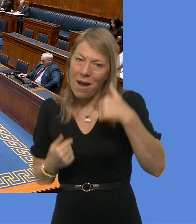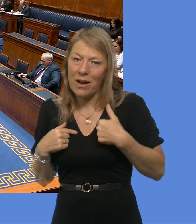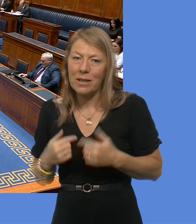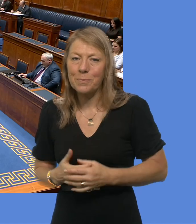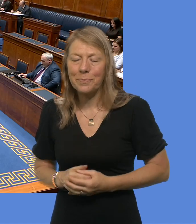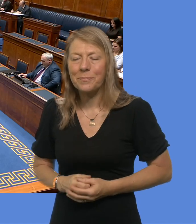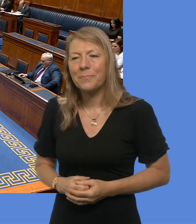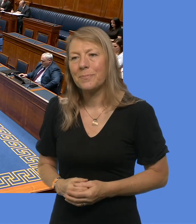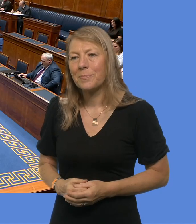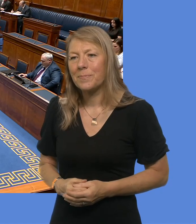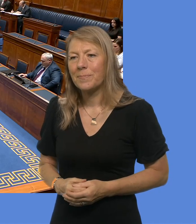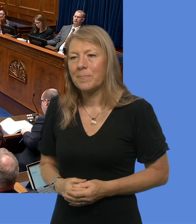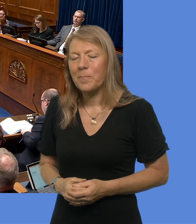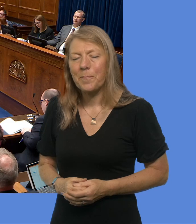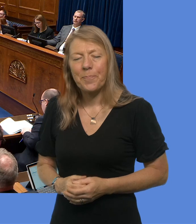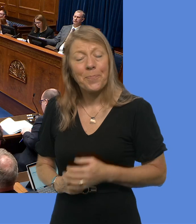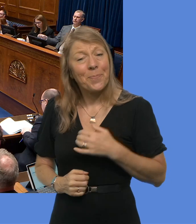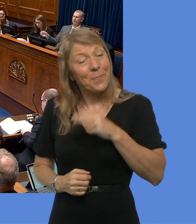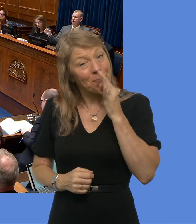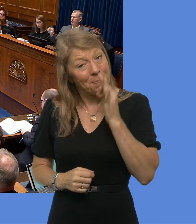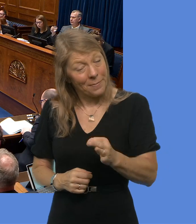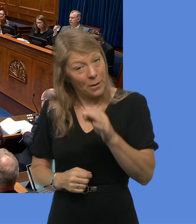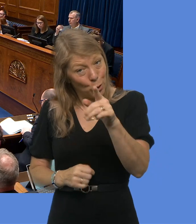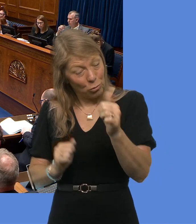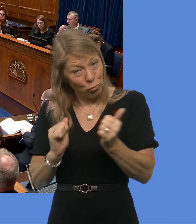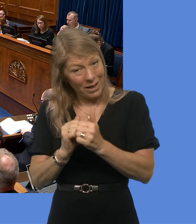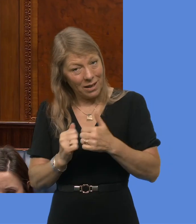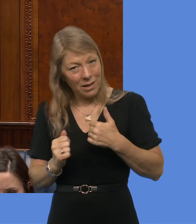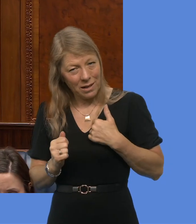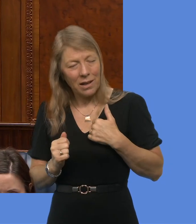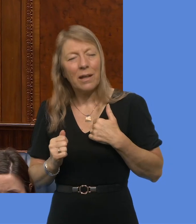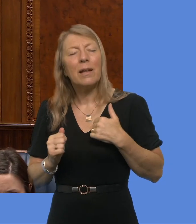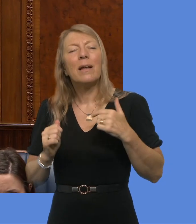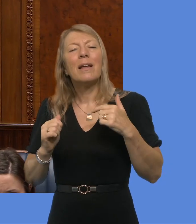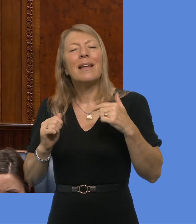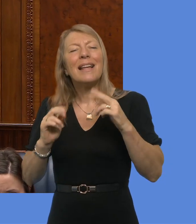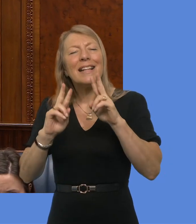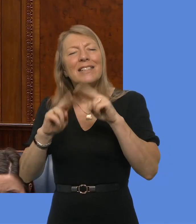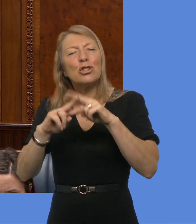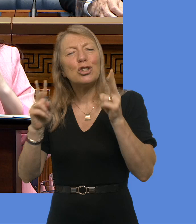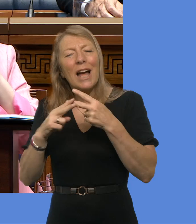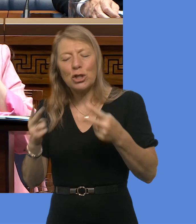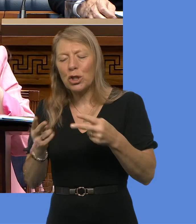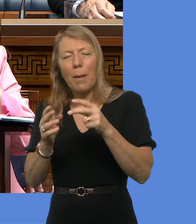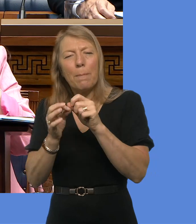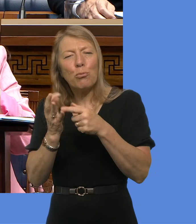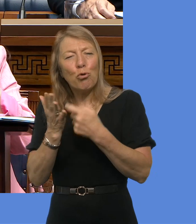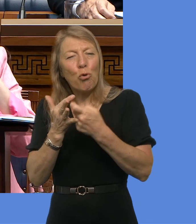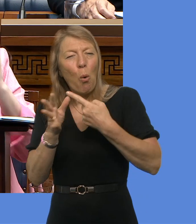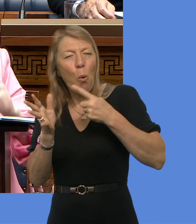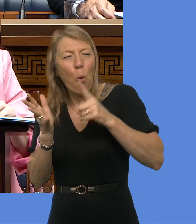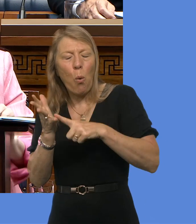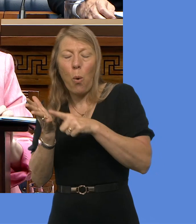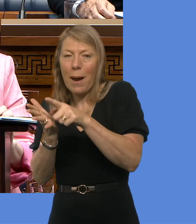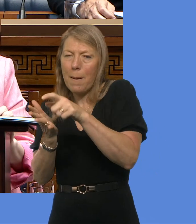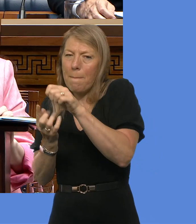Can I ask the Deputy First Minister if she agrees with me that the International Bureau provide a key function representing the priorities